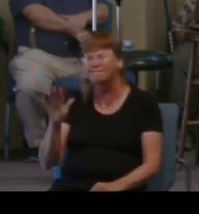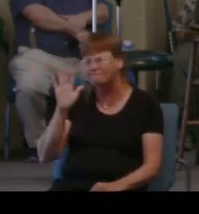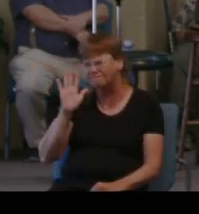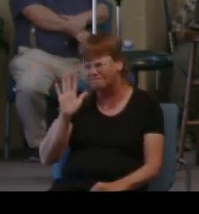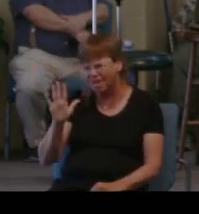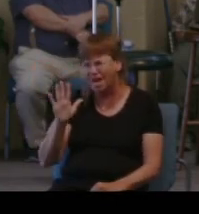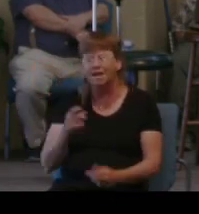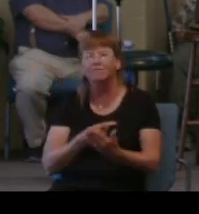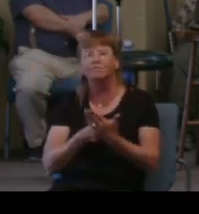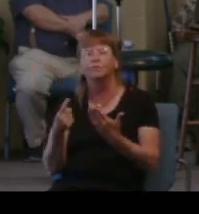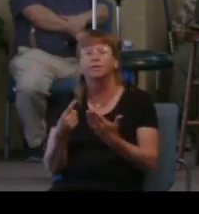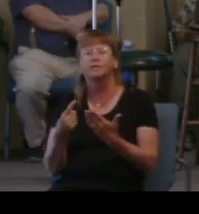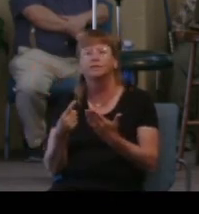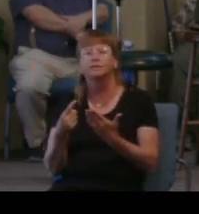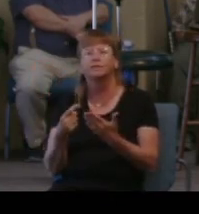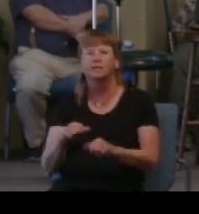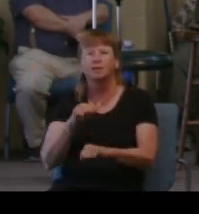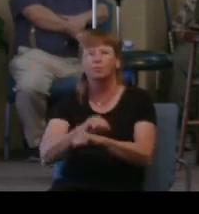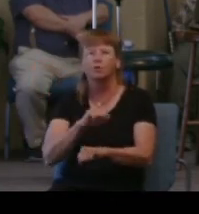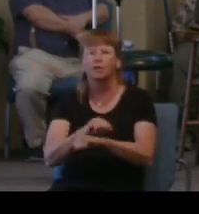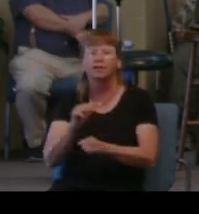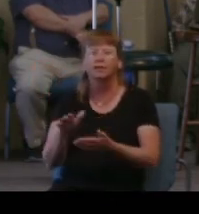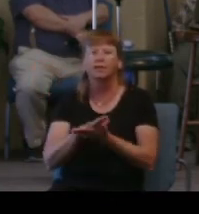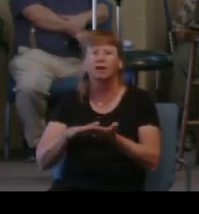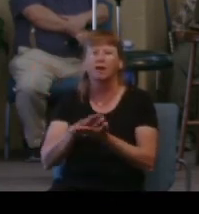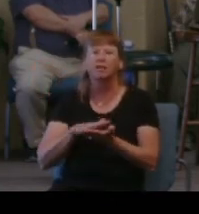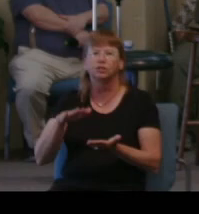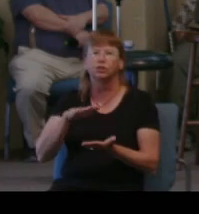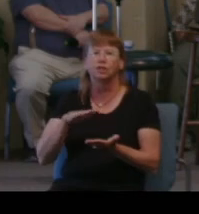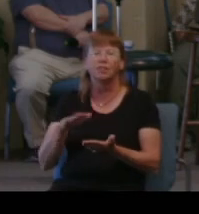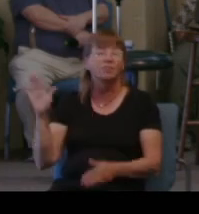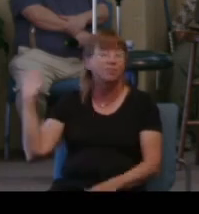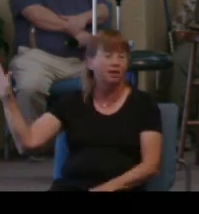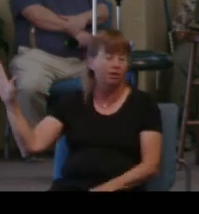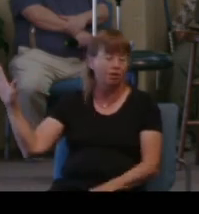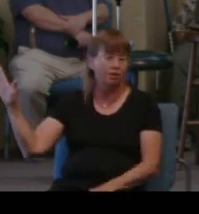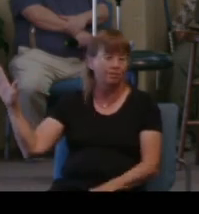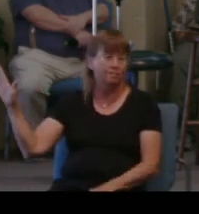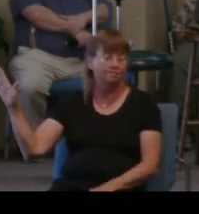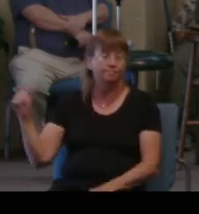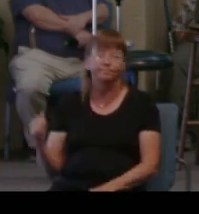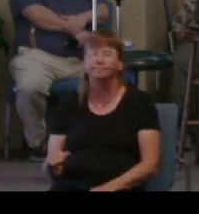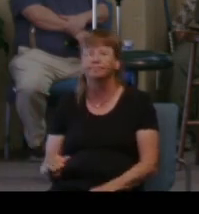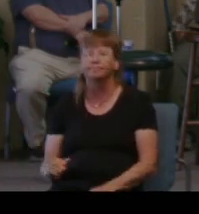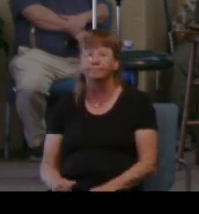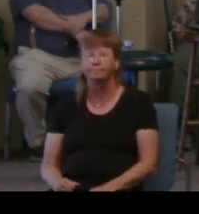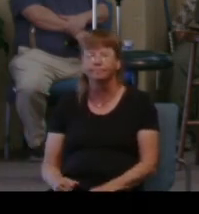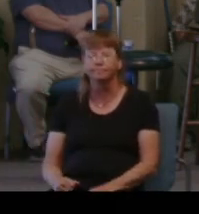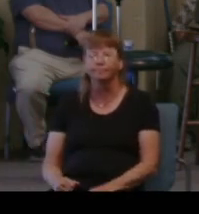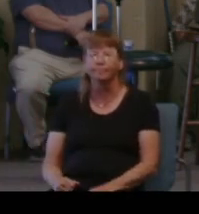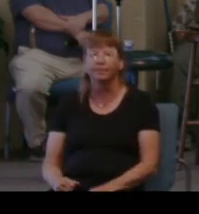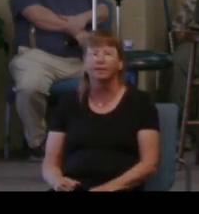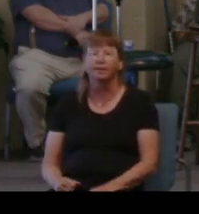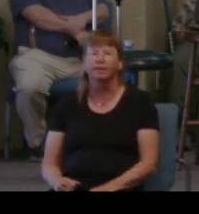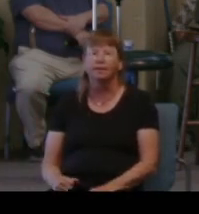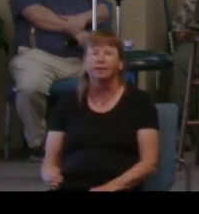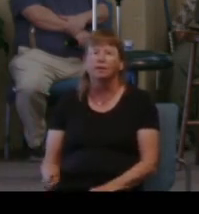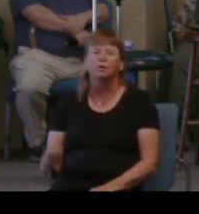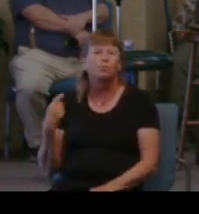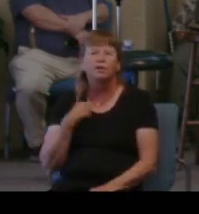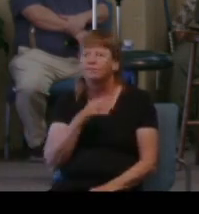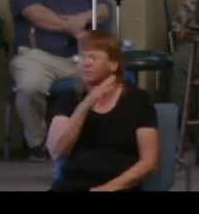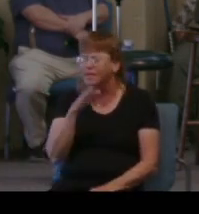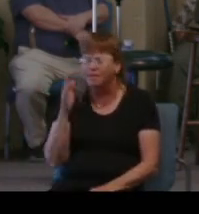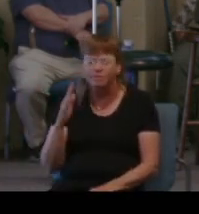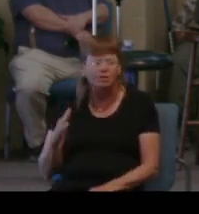on a local campus there, where we're going to be taking a few students from our campus with us, as well as some other staff from our ministry. And we've never been to this country